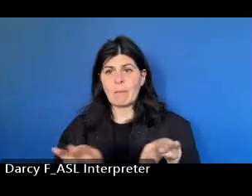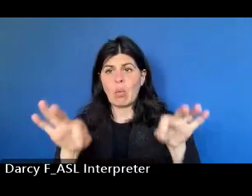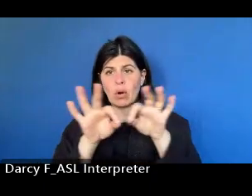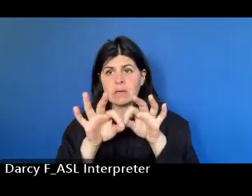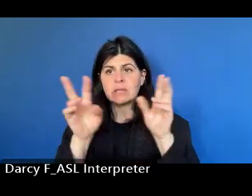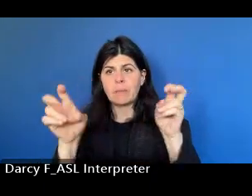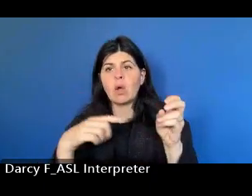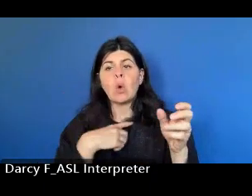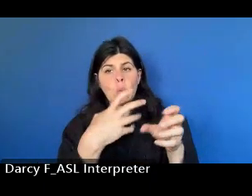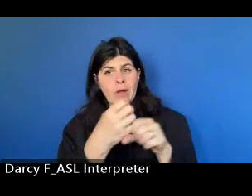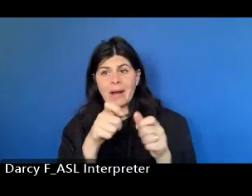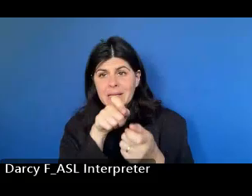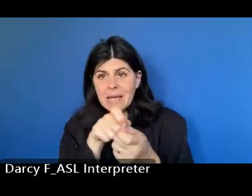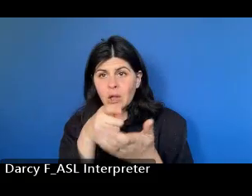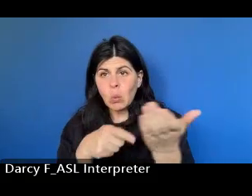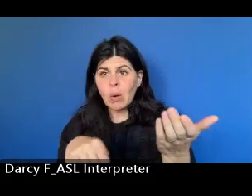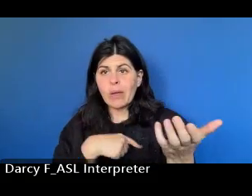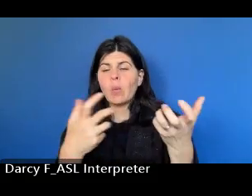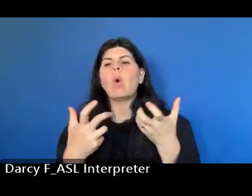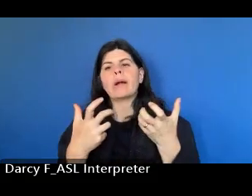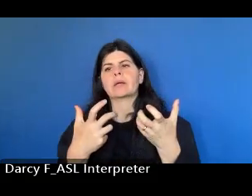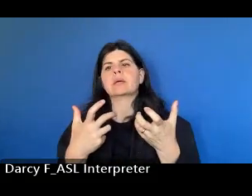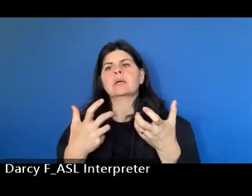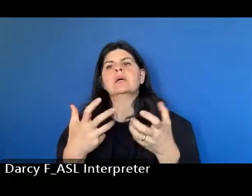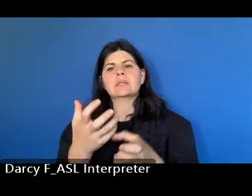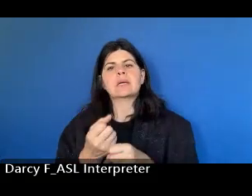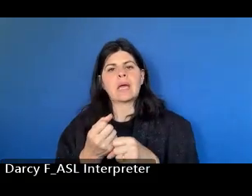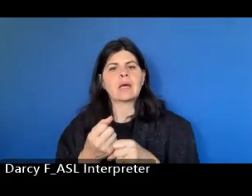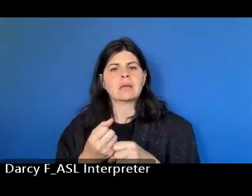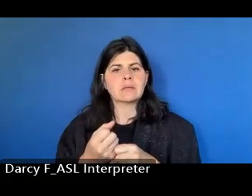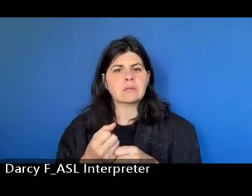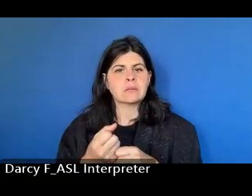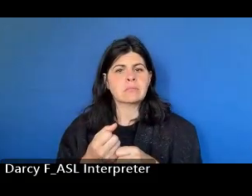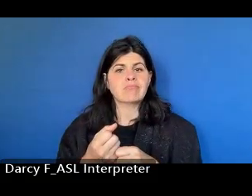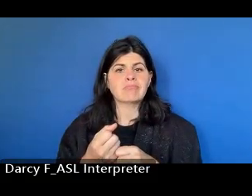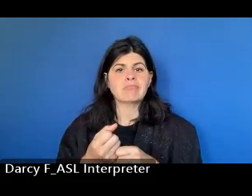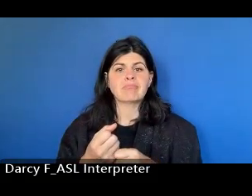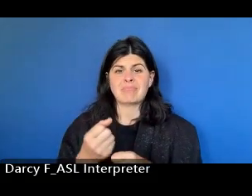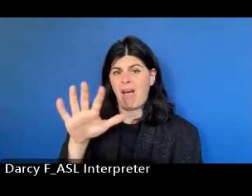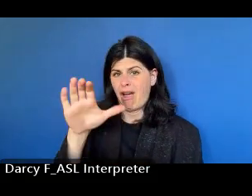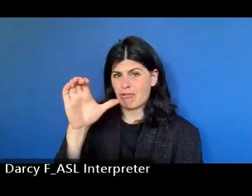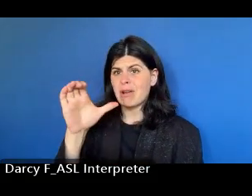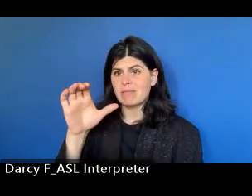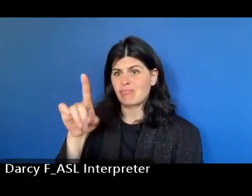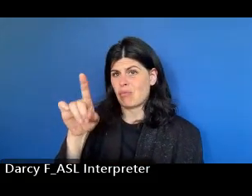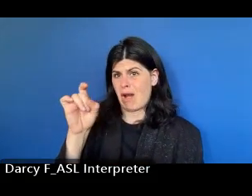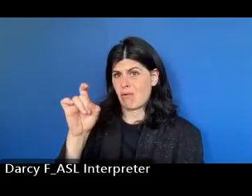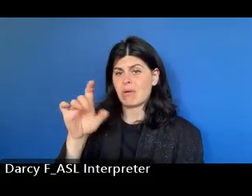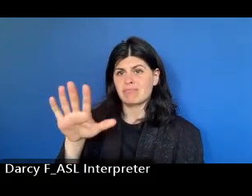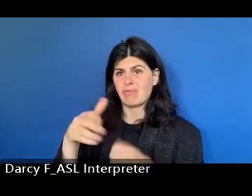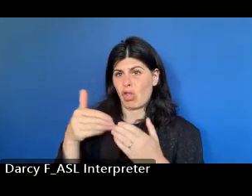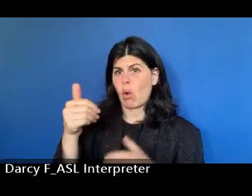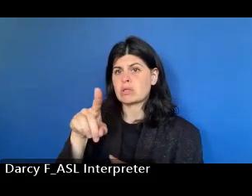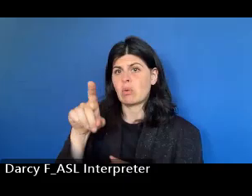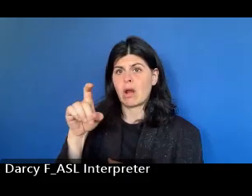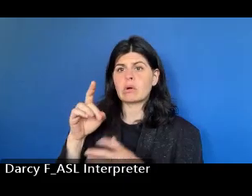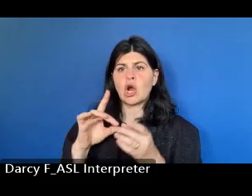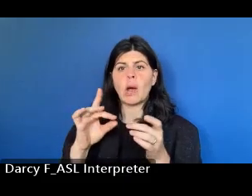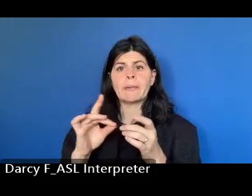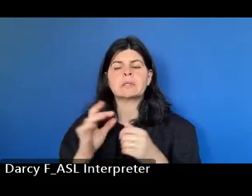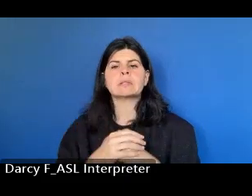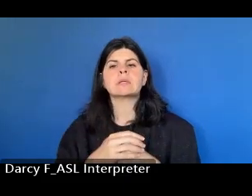we wanted to achieve, which is to get hundreds of comments. I think pretty close to that. In terms of